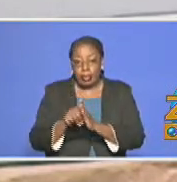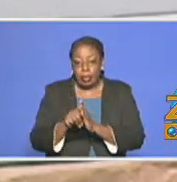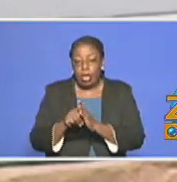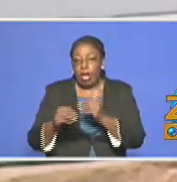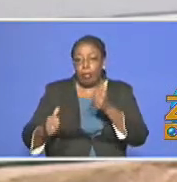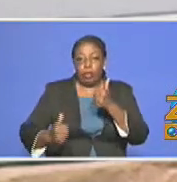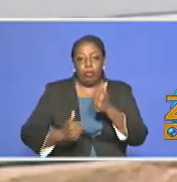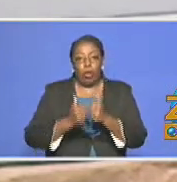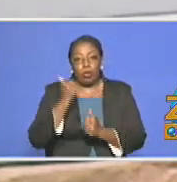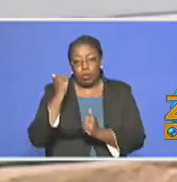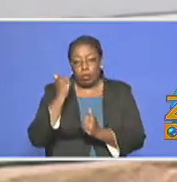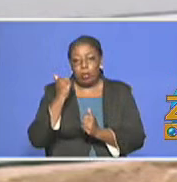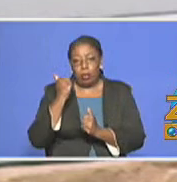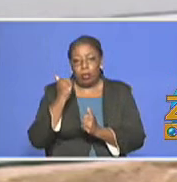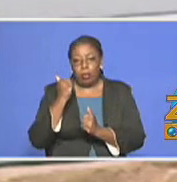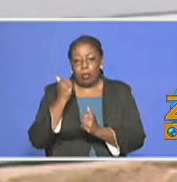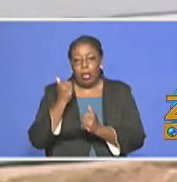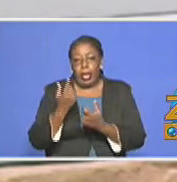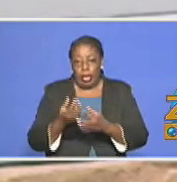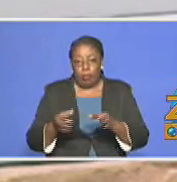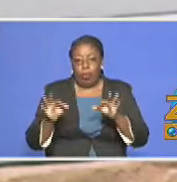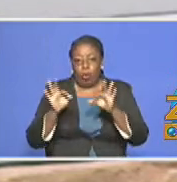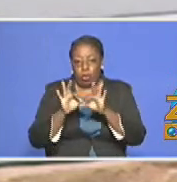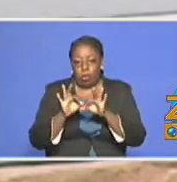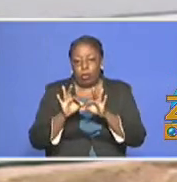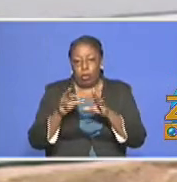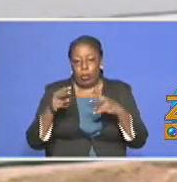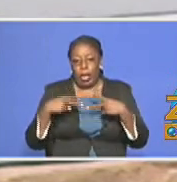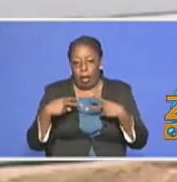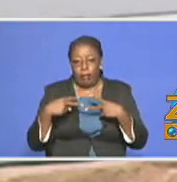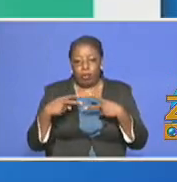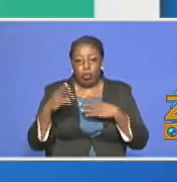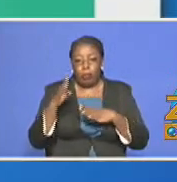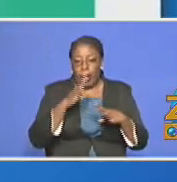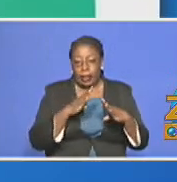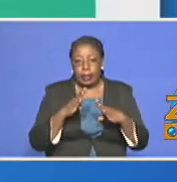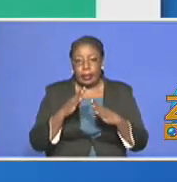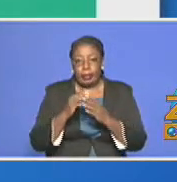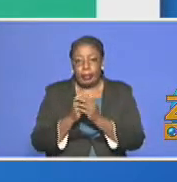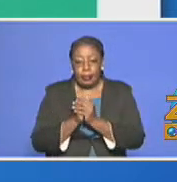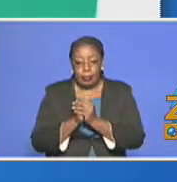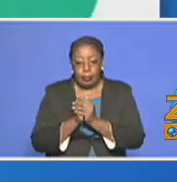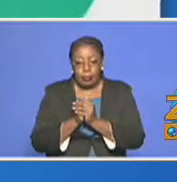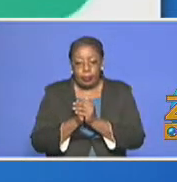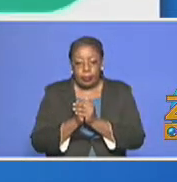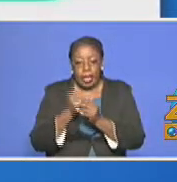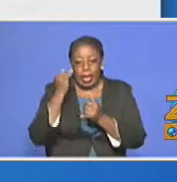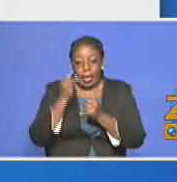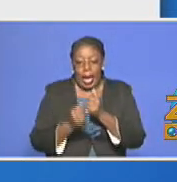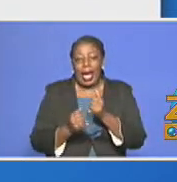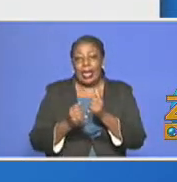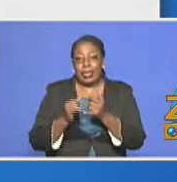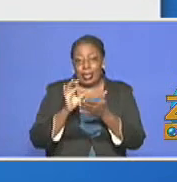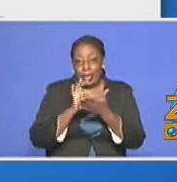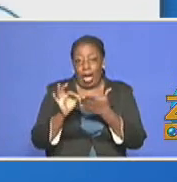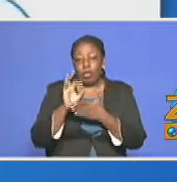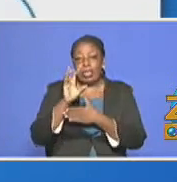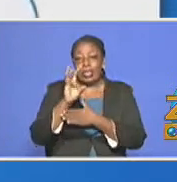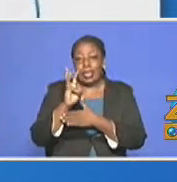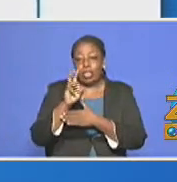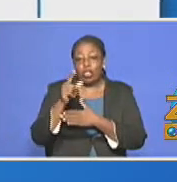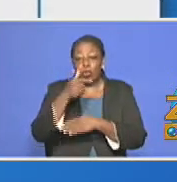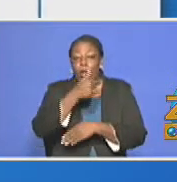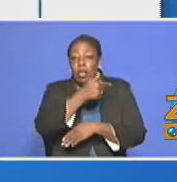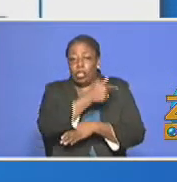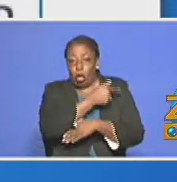But most importantly, we have to vaccinate. At last count, some 62,000 shots had